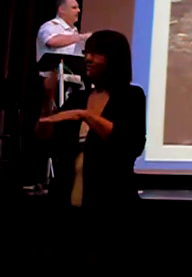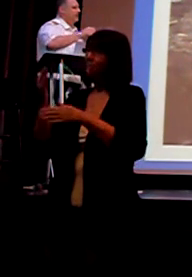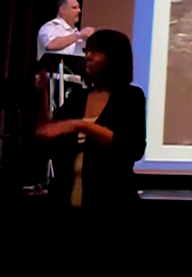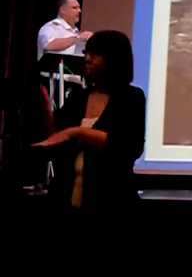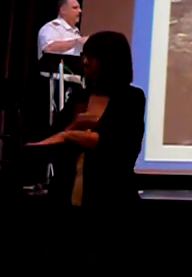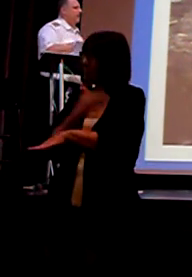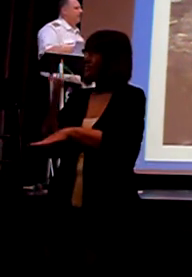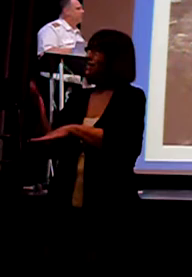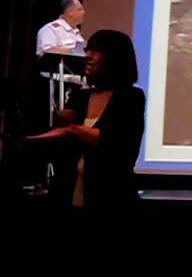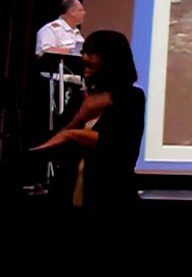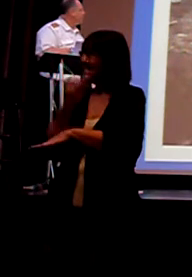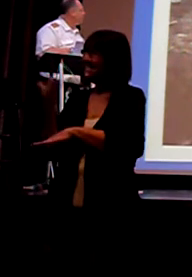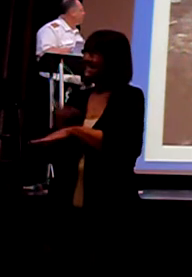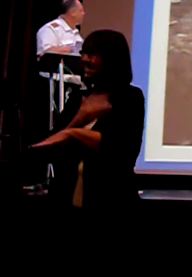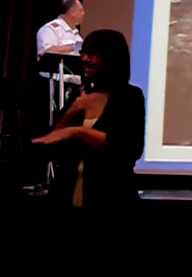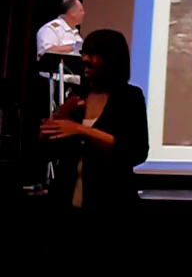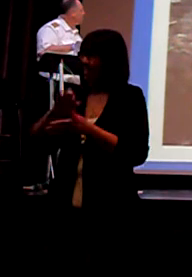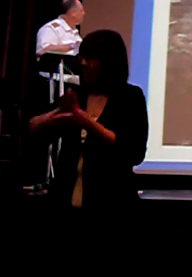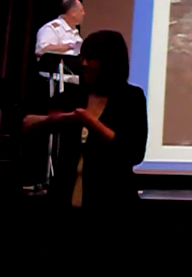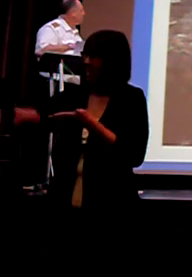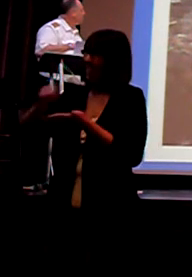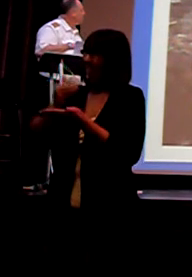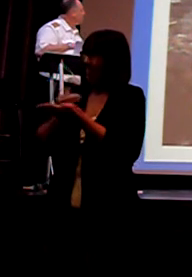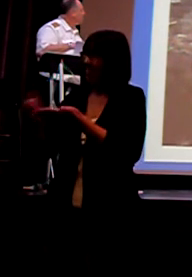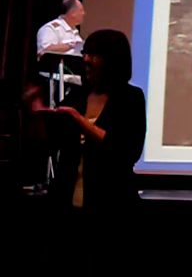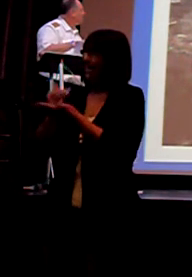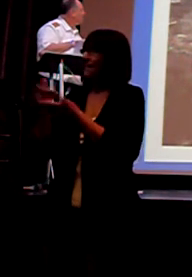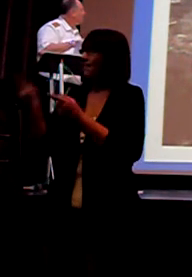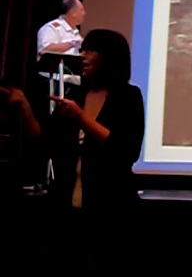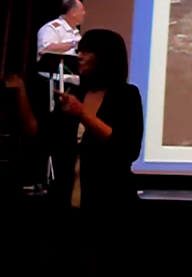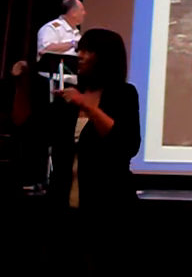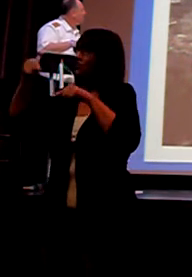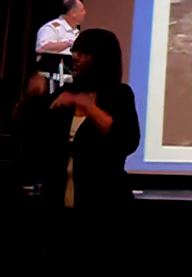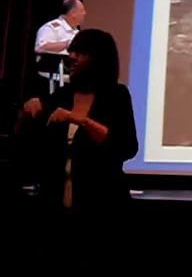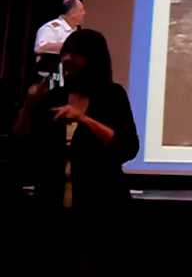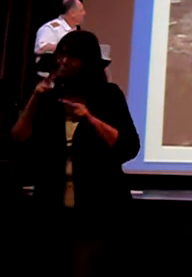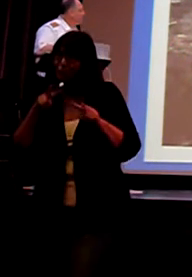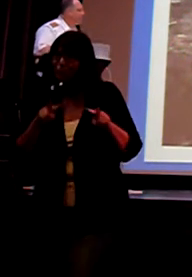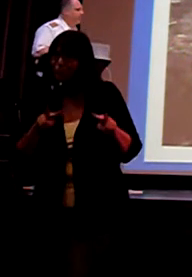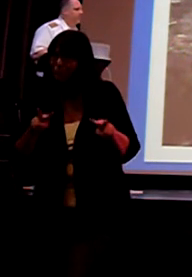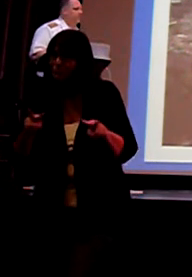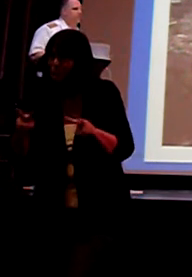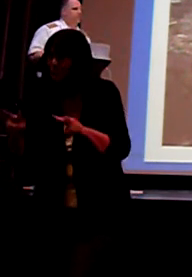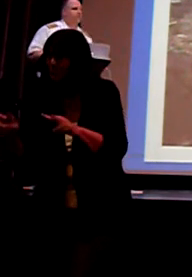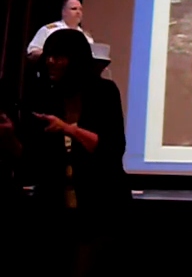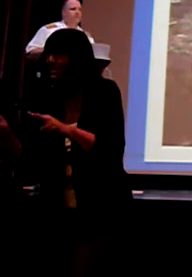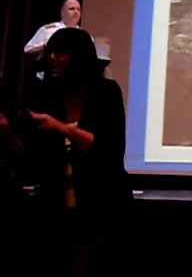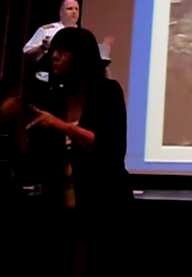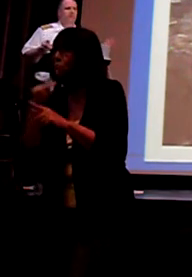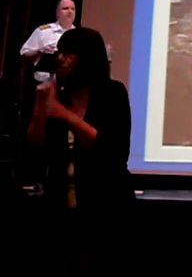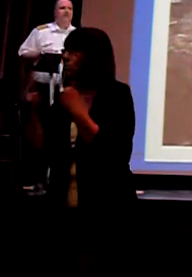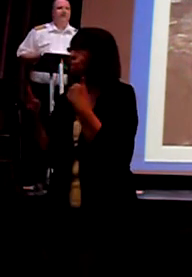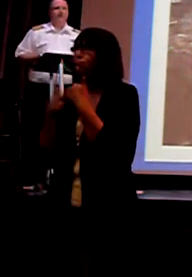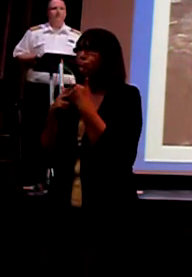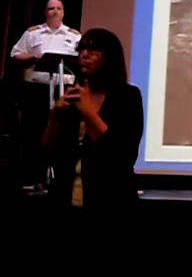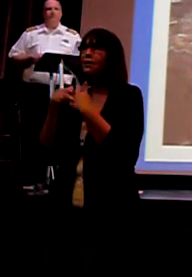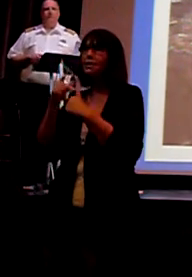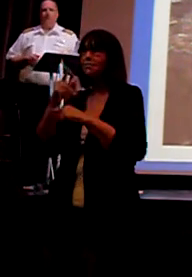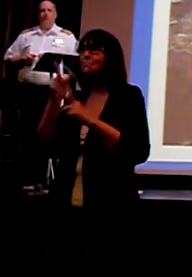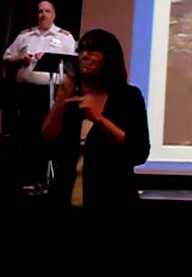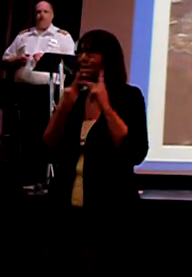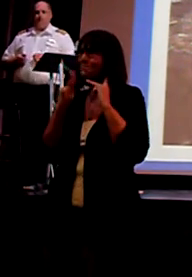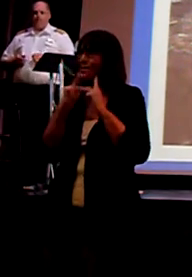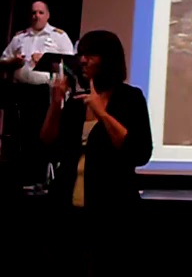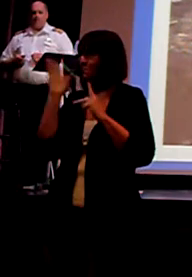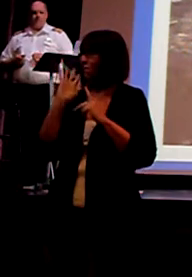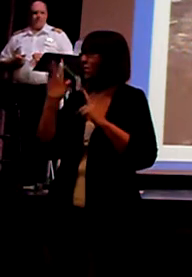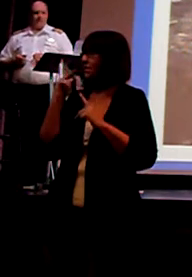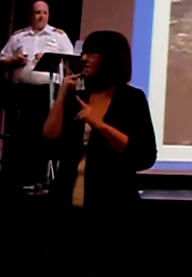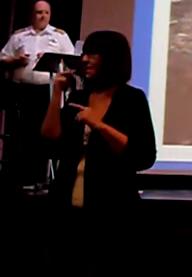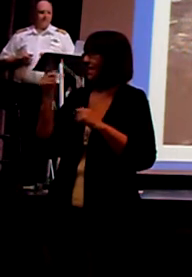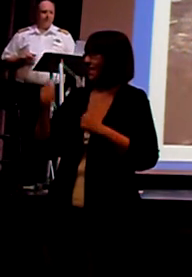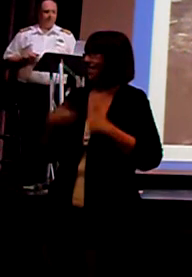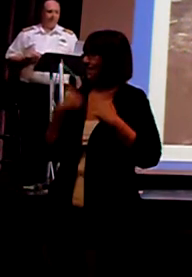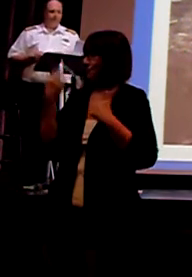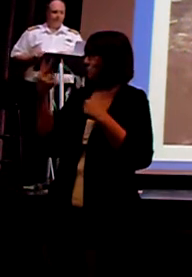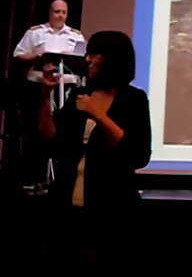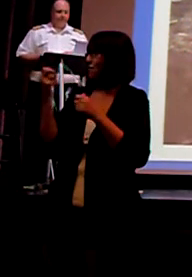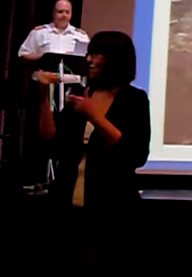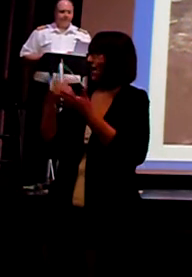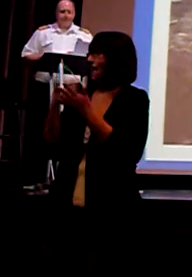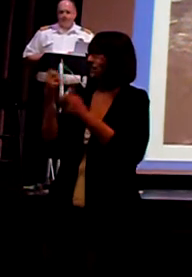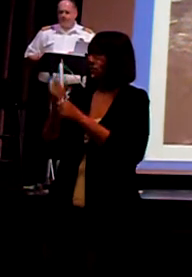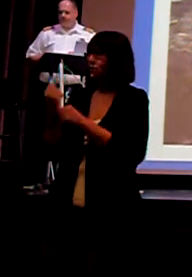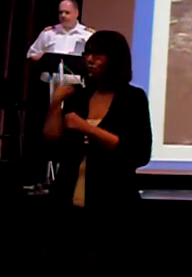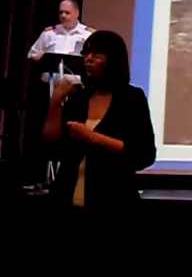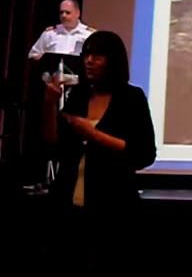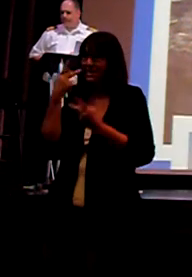and taking out everything, so now you can come in and see all the different, and it's well preserved, so you can see how people were living there 2,000 years ago.